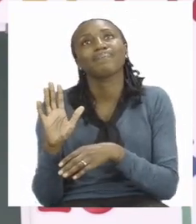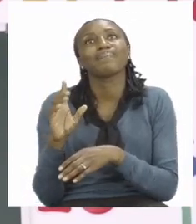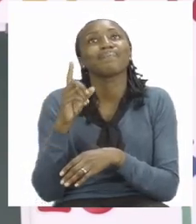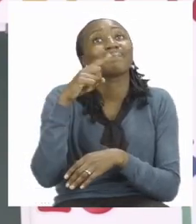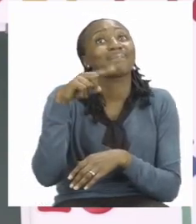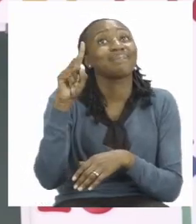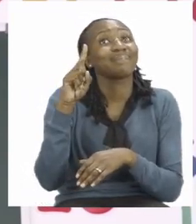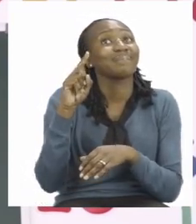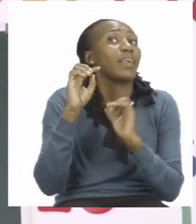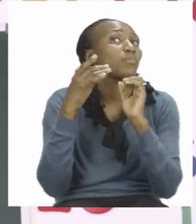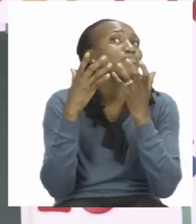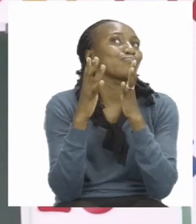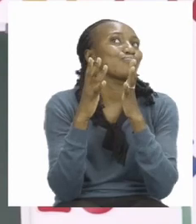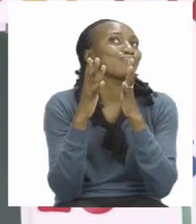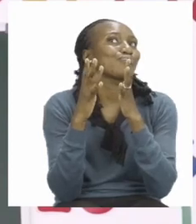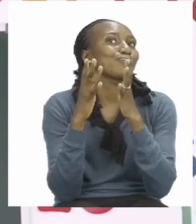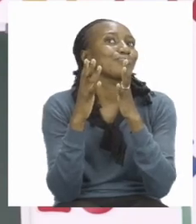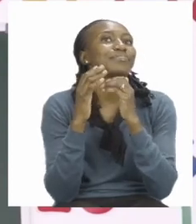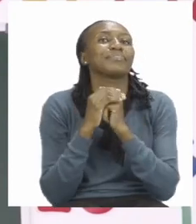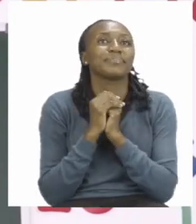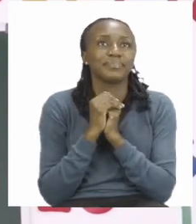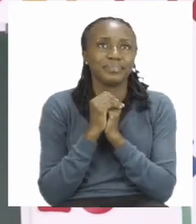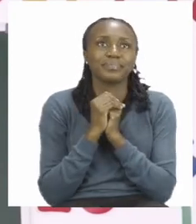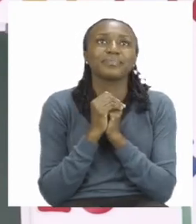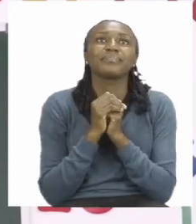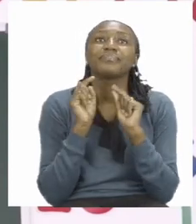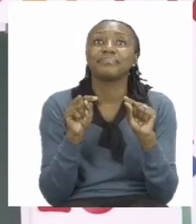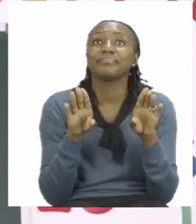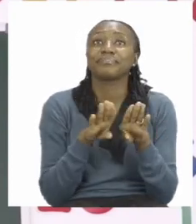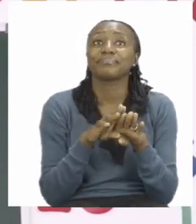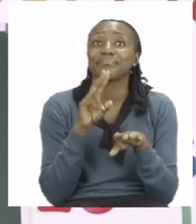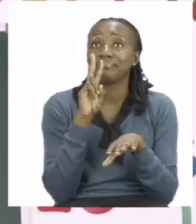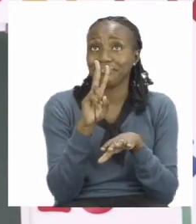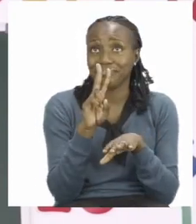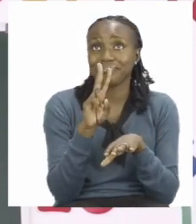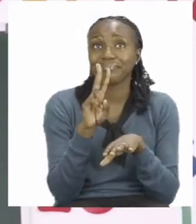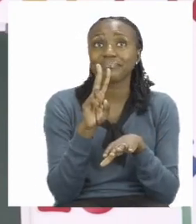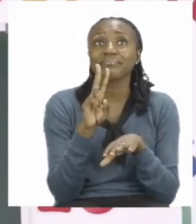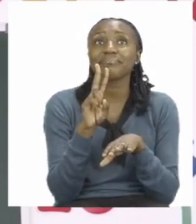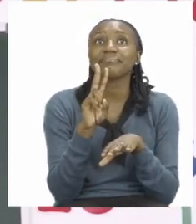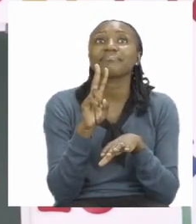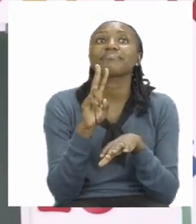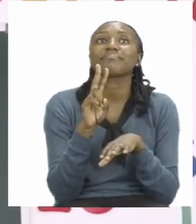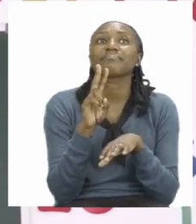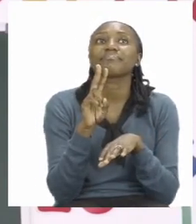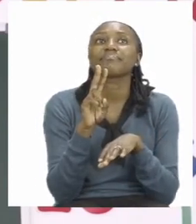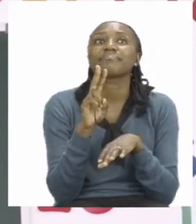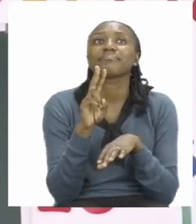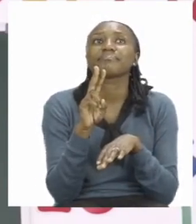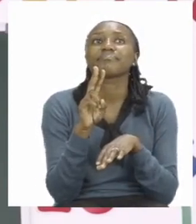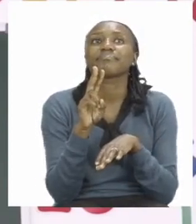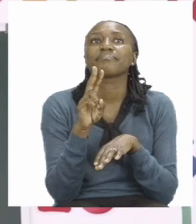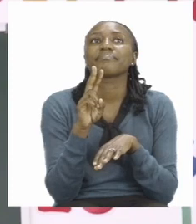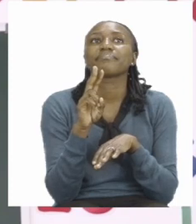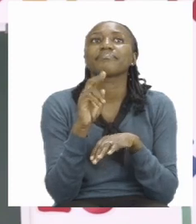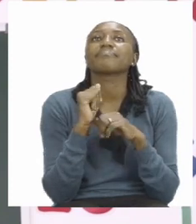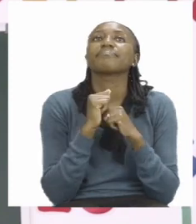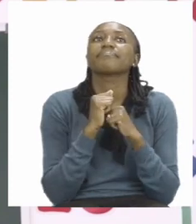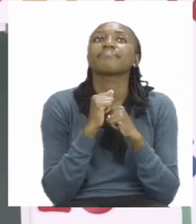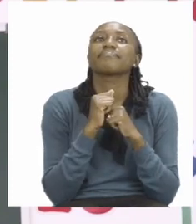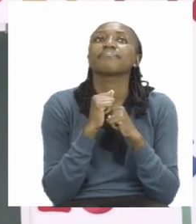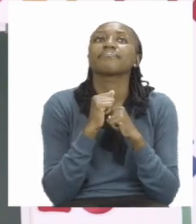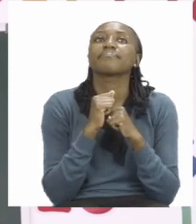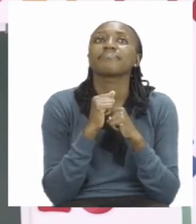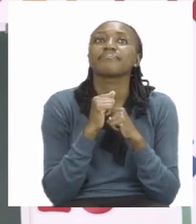everyone. Now let's do the second one, number 2. So what we're going to do is we're going